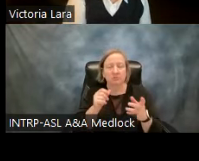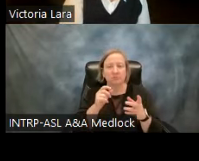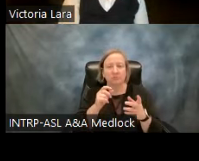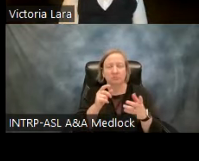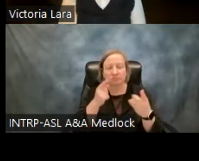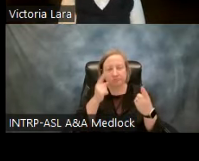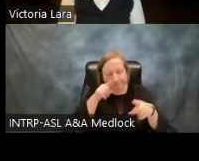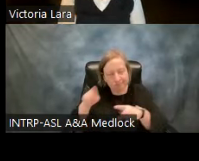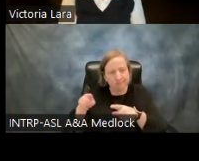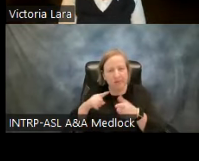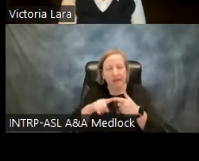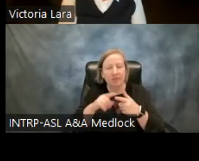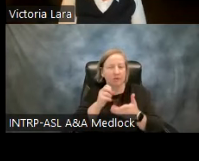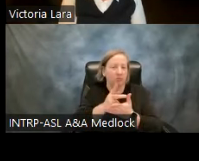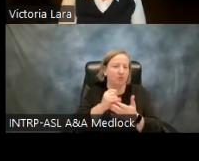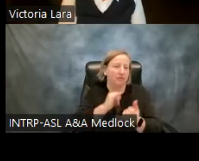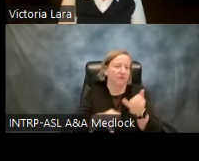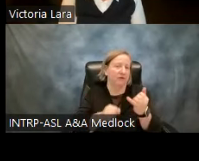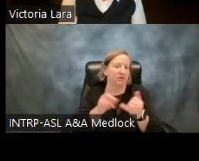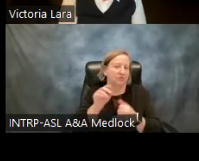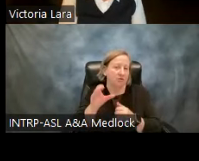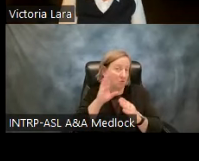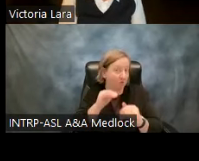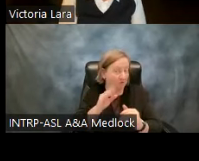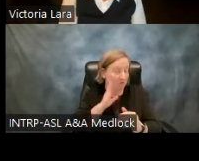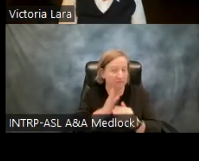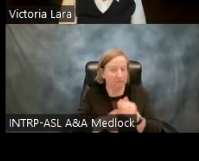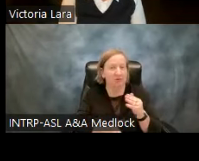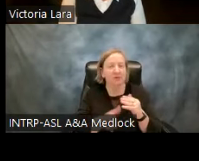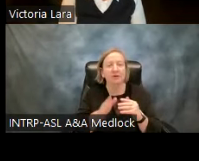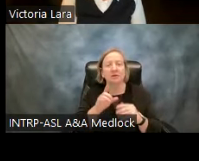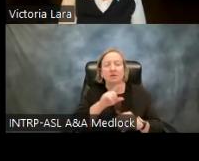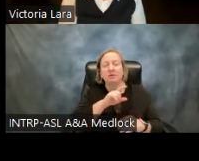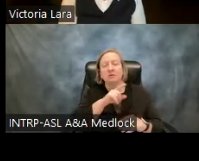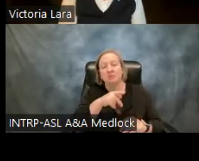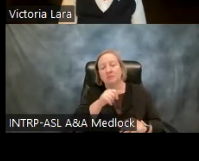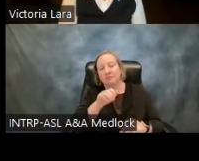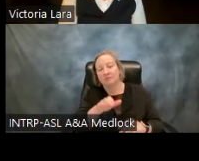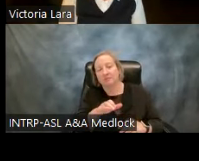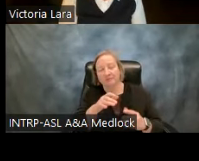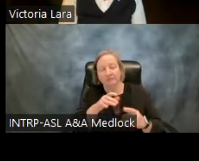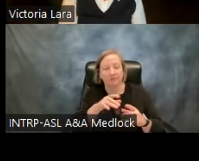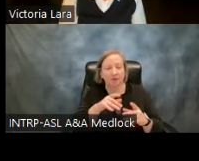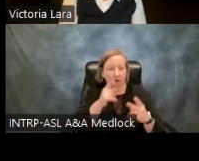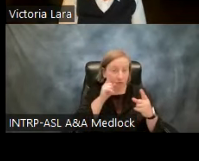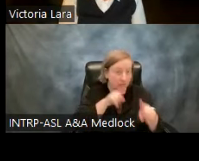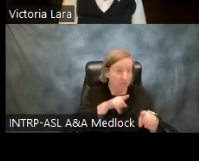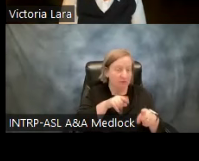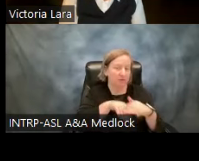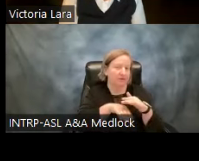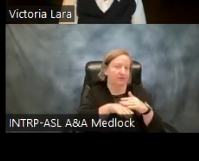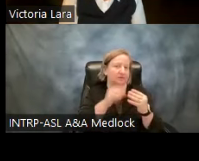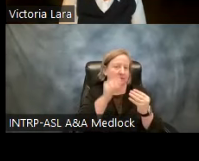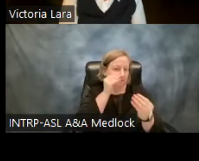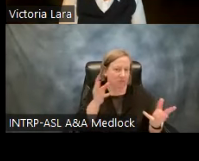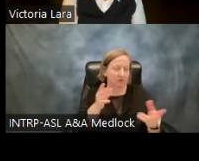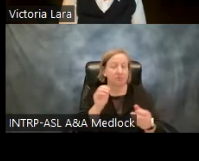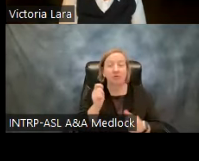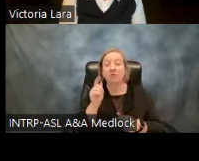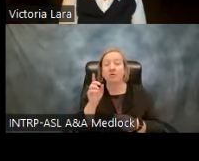final document. Hopefully we can get to that as the Police Accountability Commission's area of agreement on access to information. All document